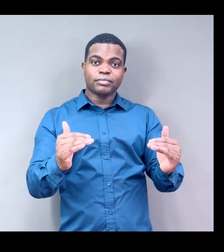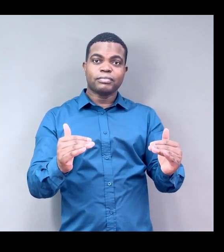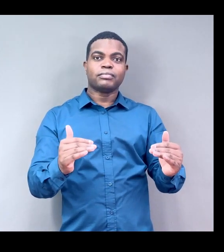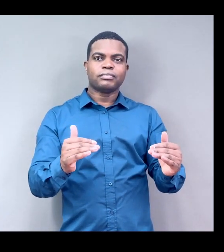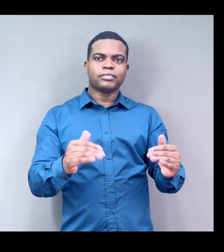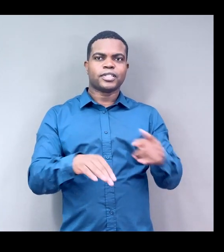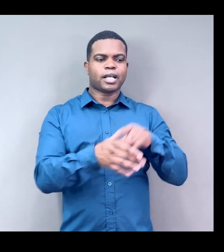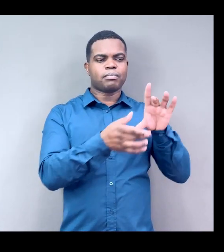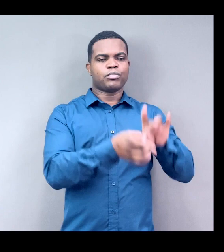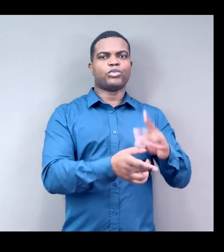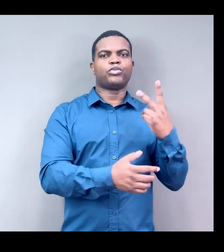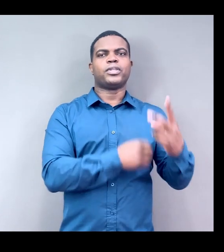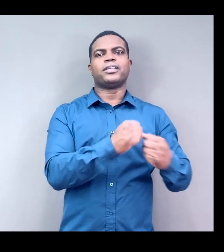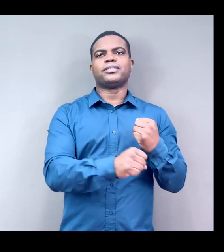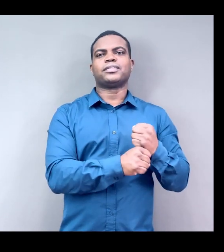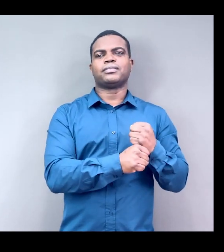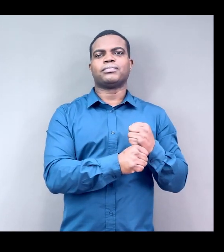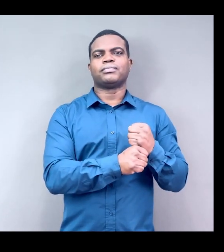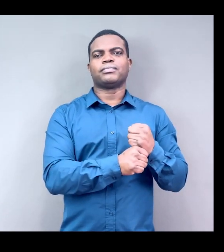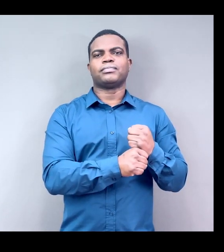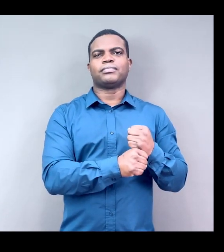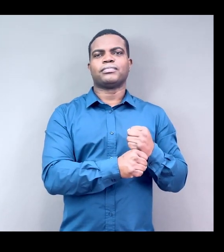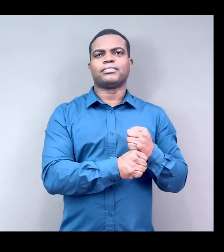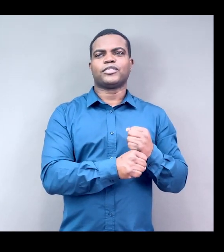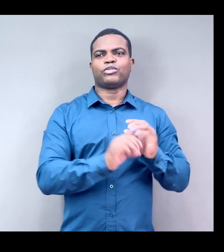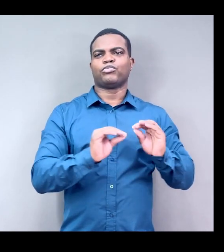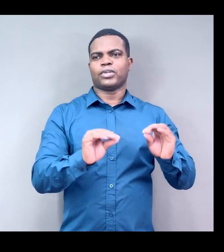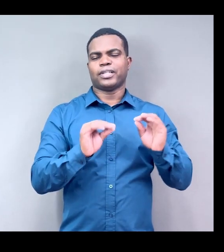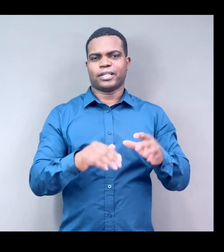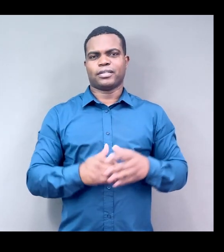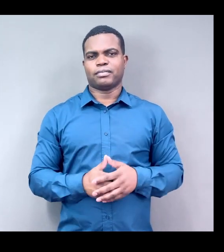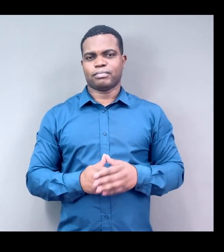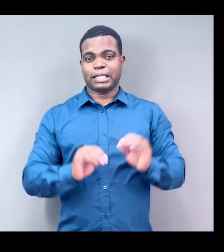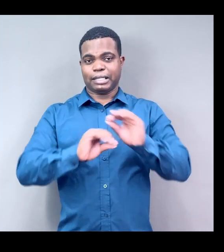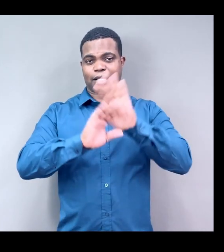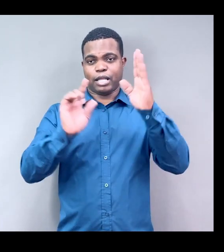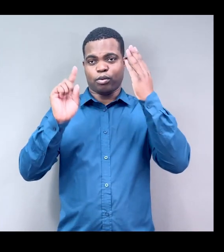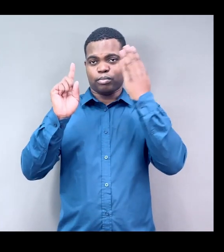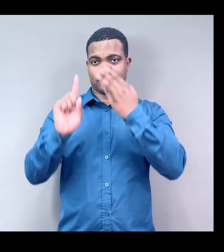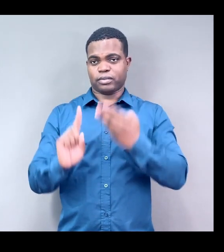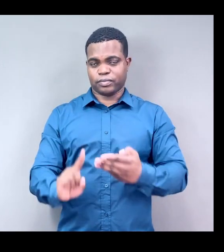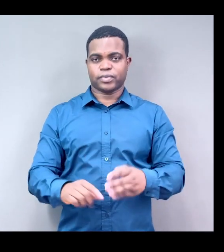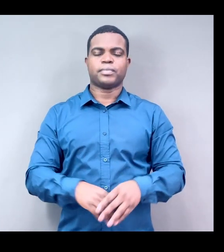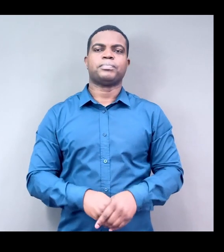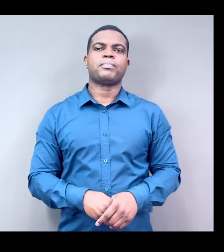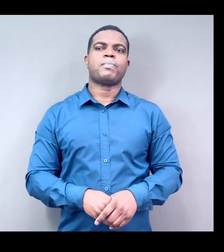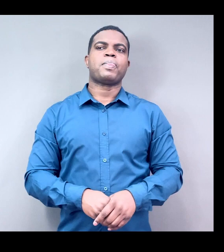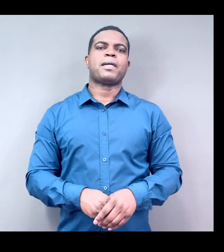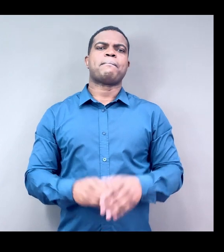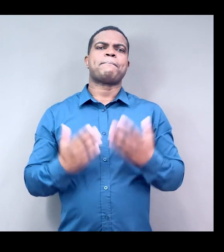you can see within 2 years in the second objective.